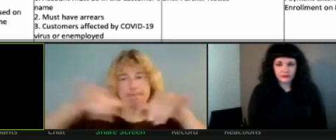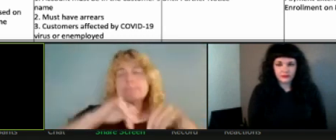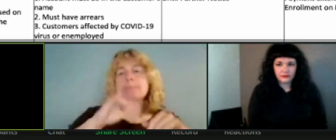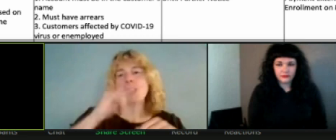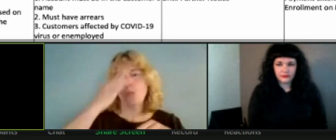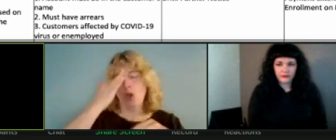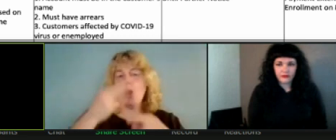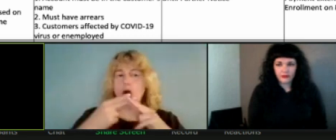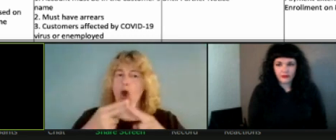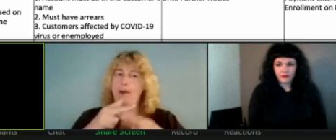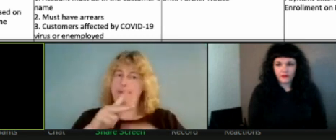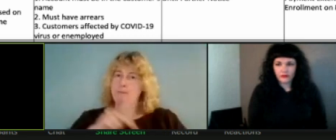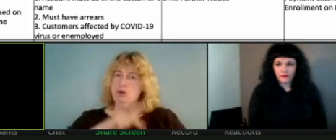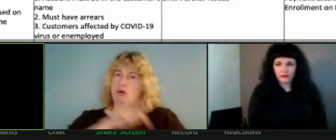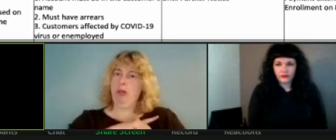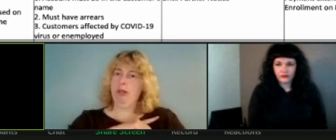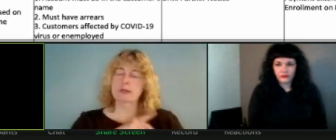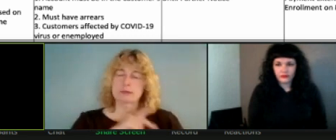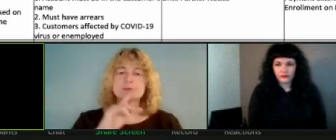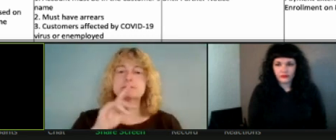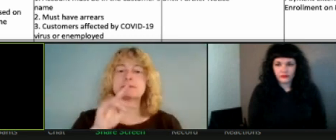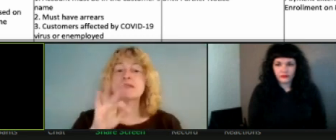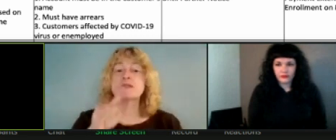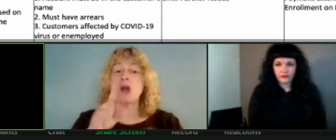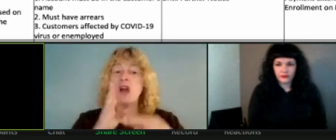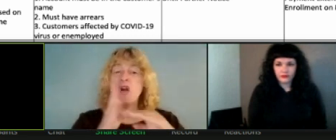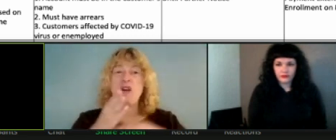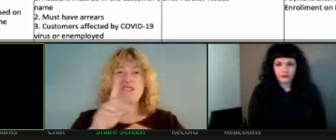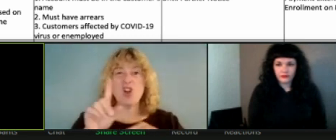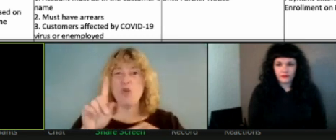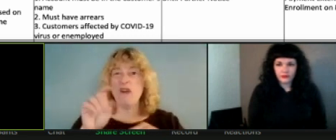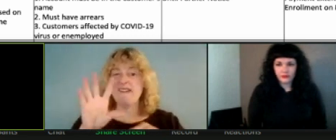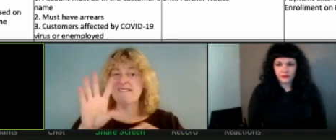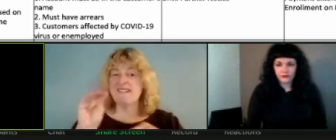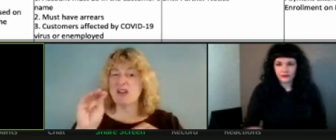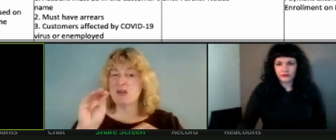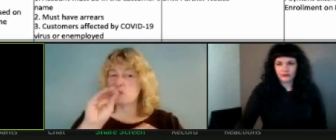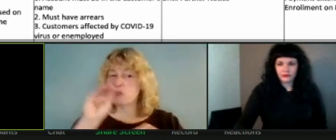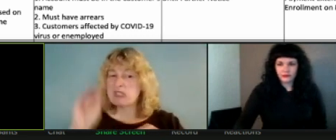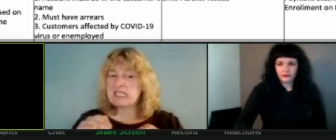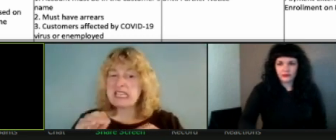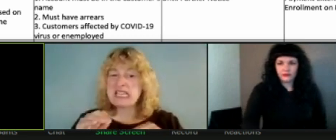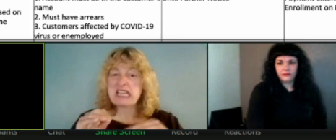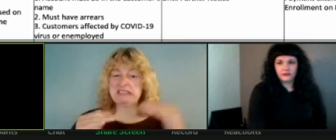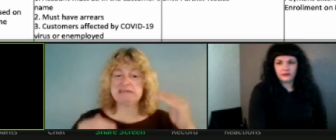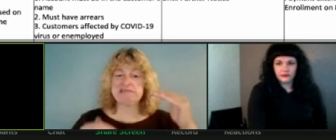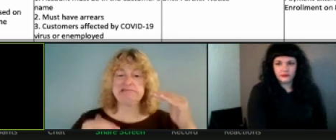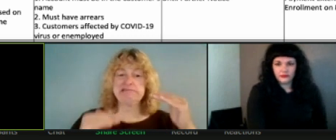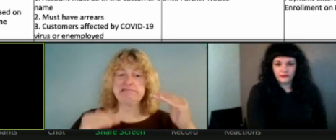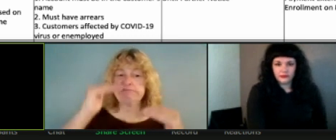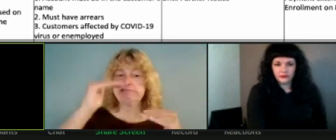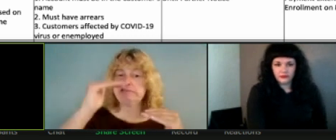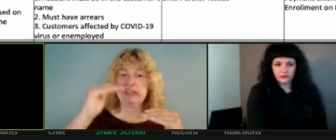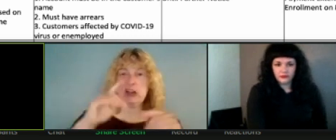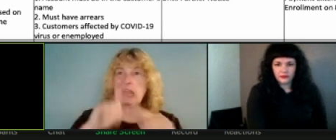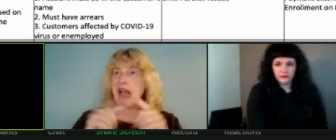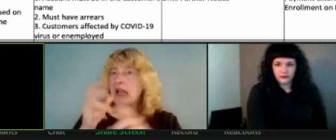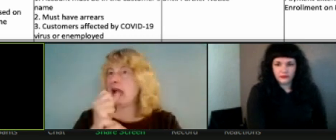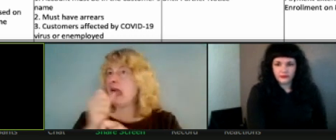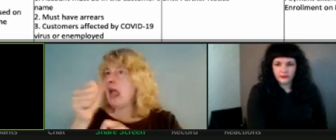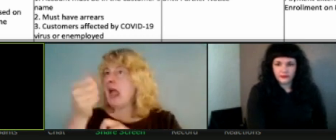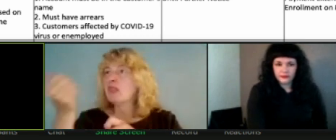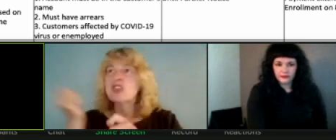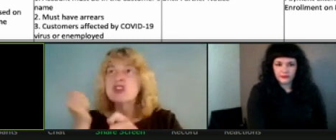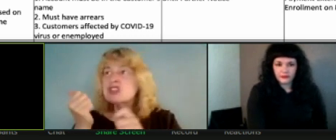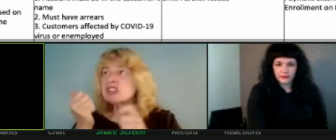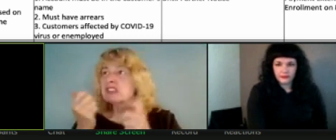if you're above the 150% and you can't get anything else, they need to call us right away so we